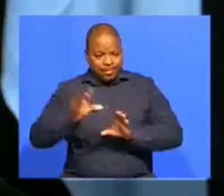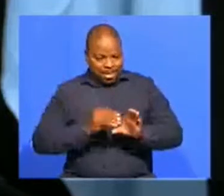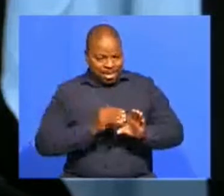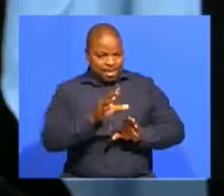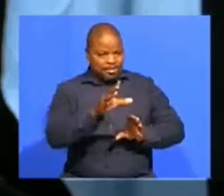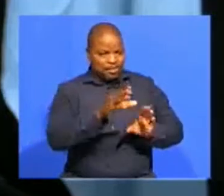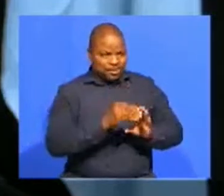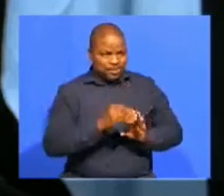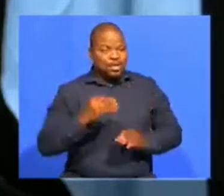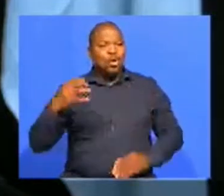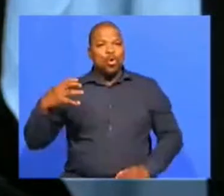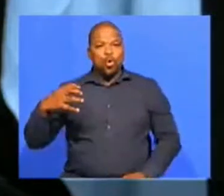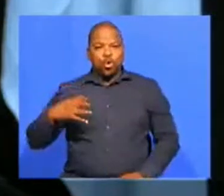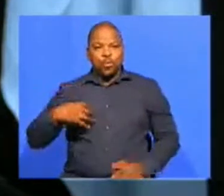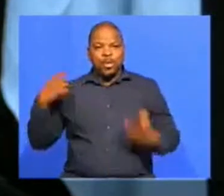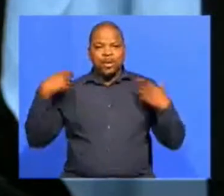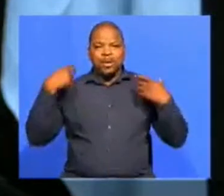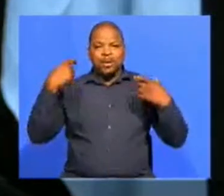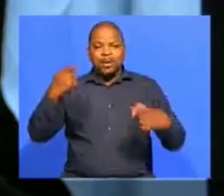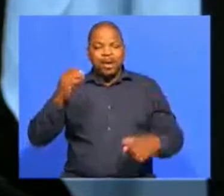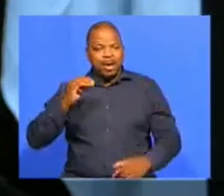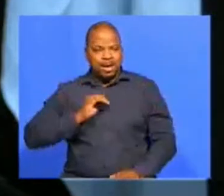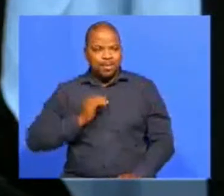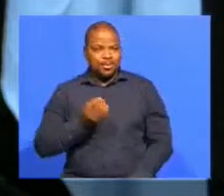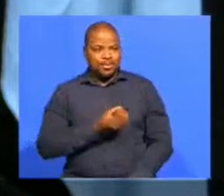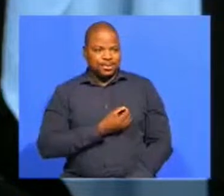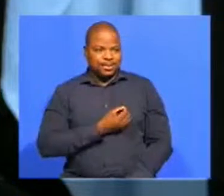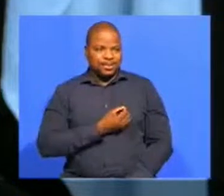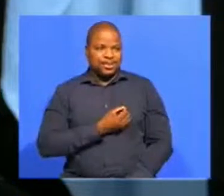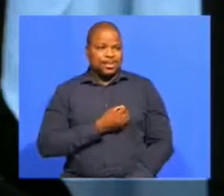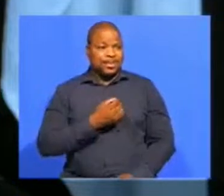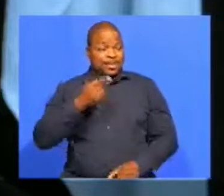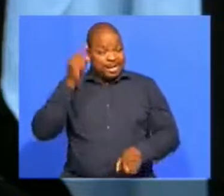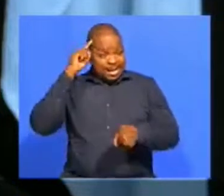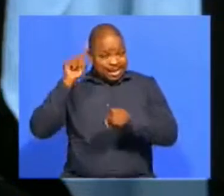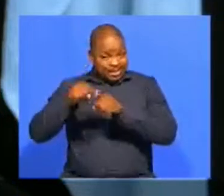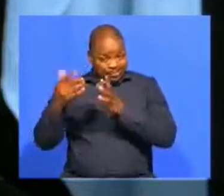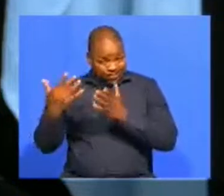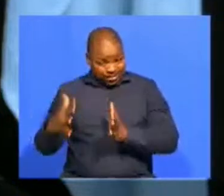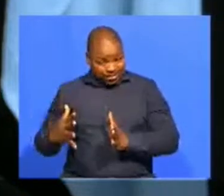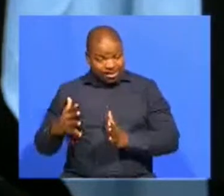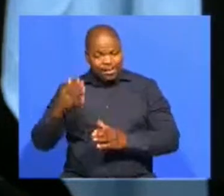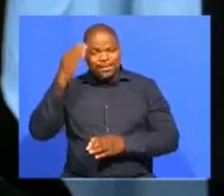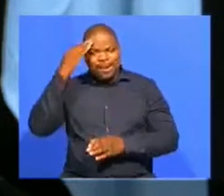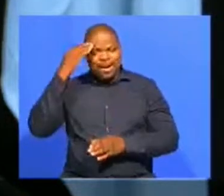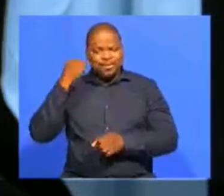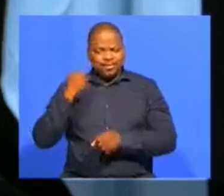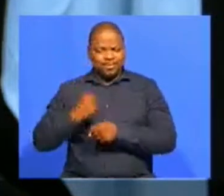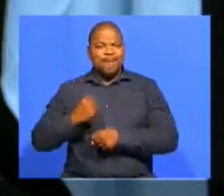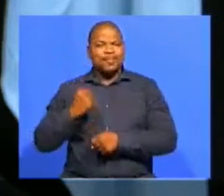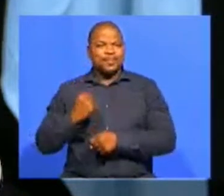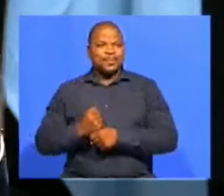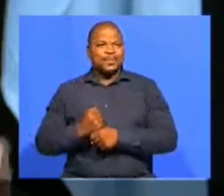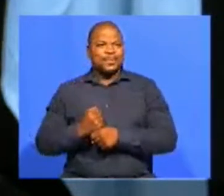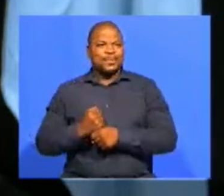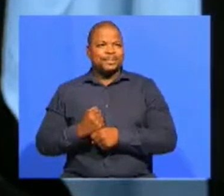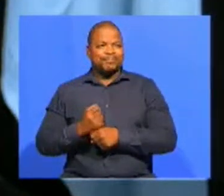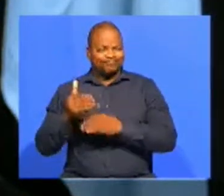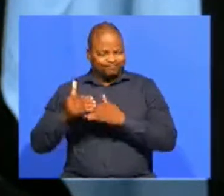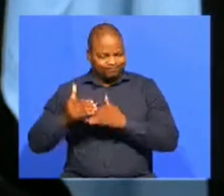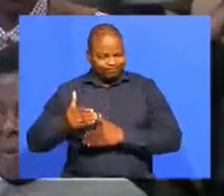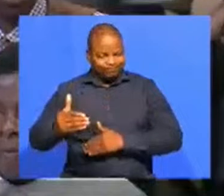participation in our governance. I've committed to it, and that's where I've been working on going